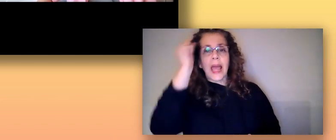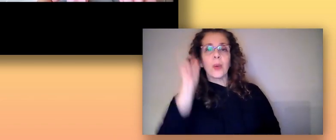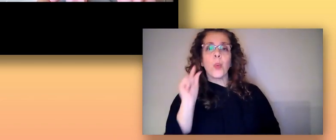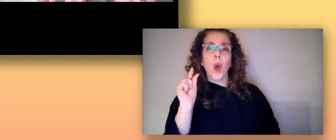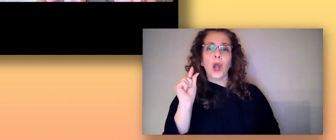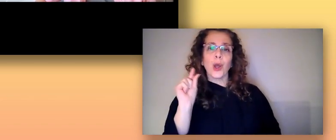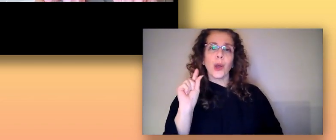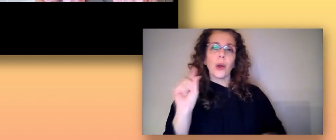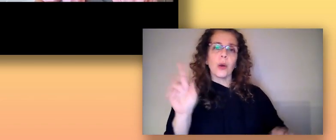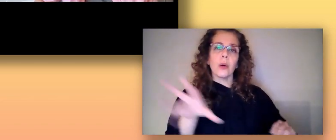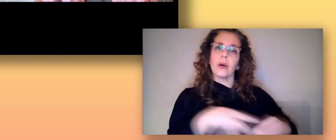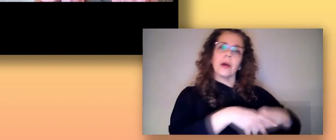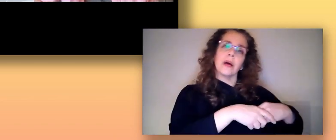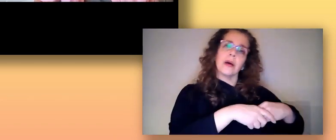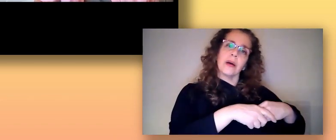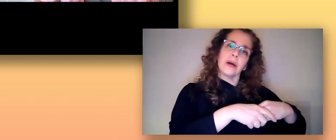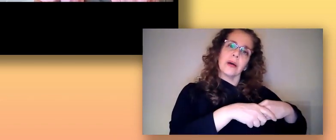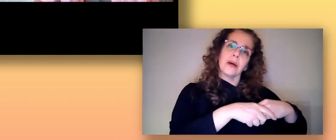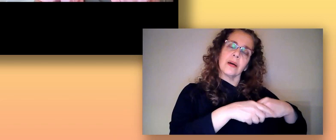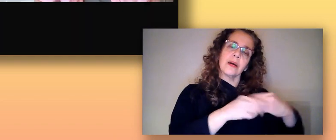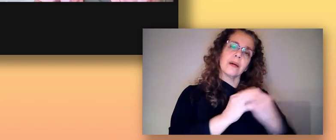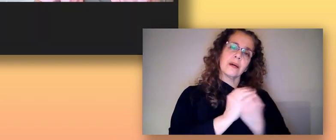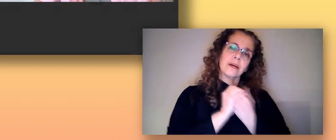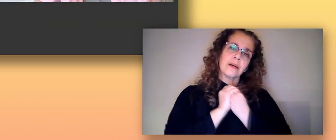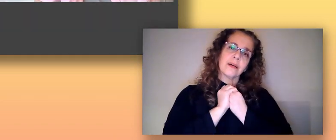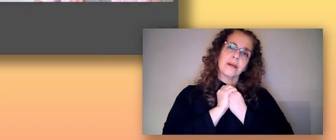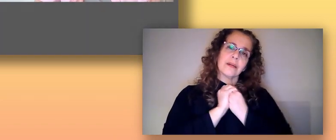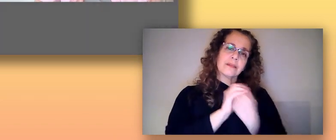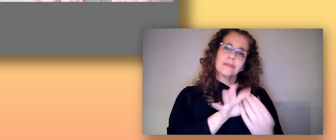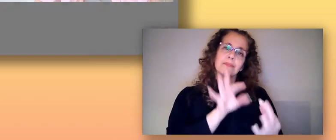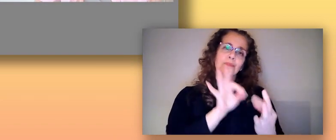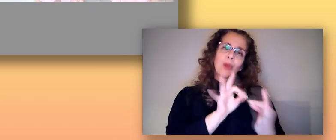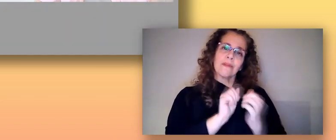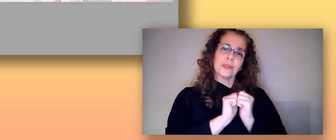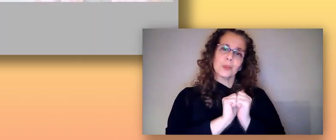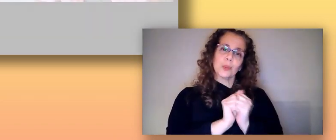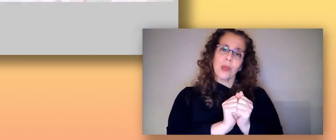Gisela's hands. They are just perfect together.